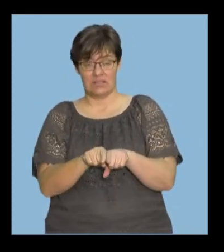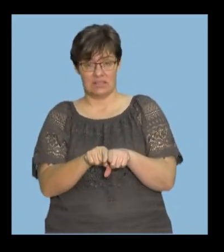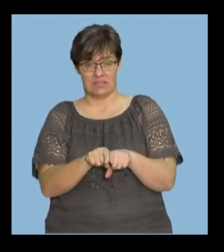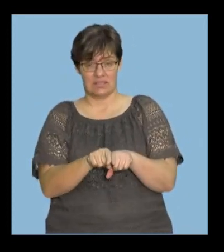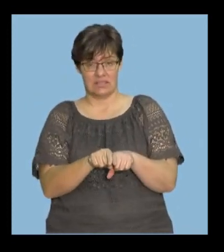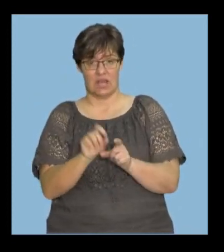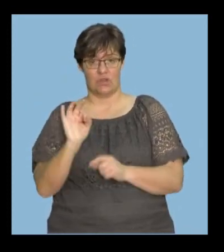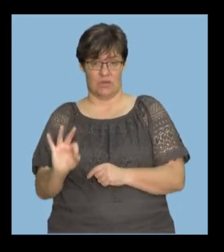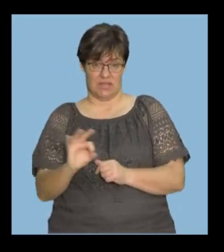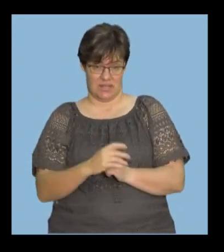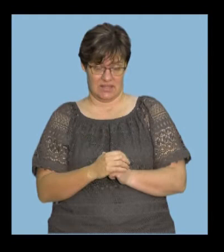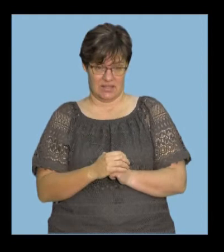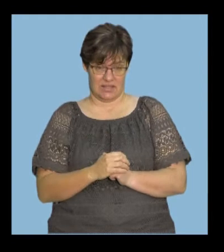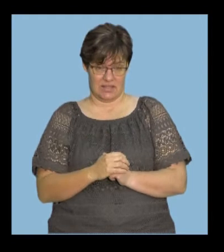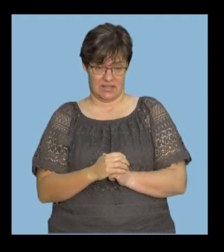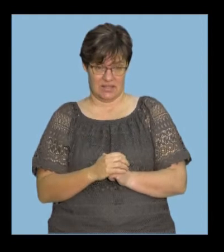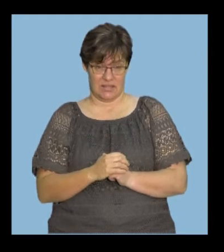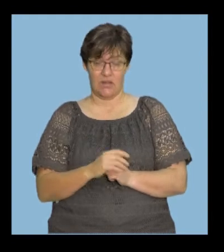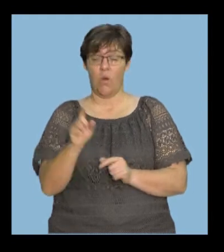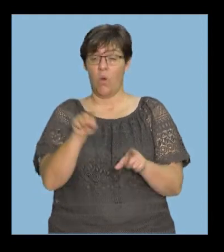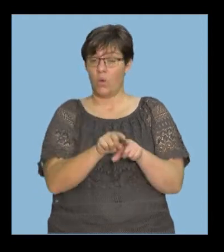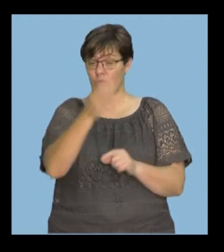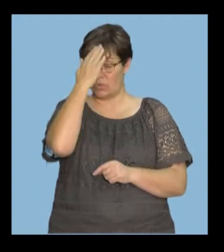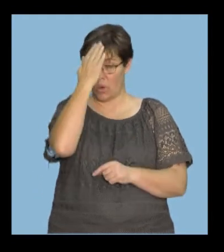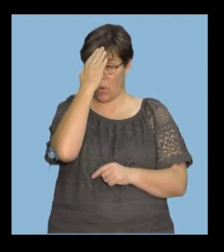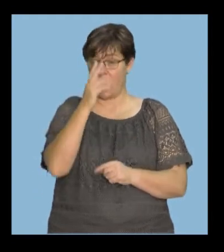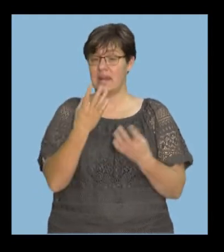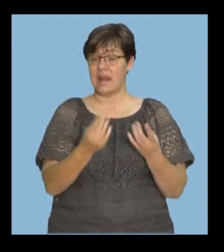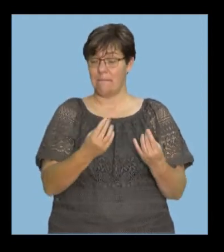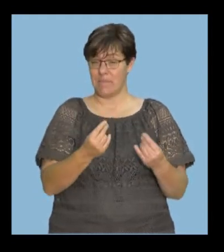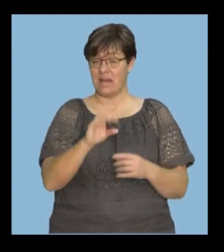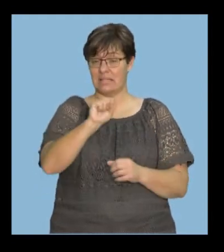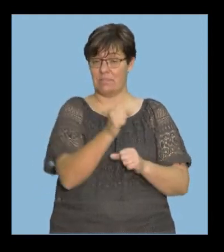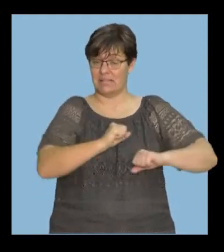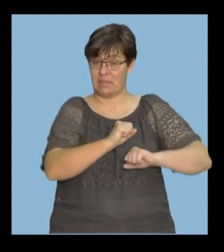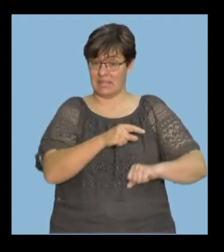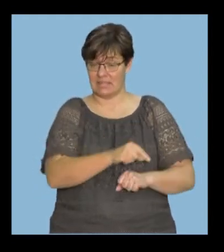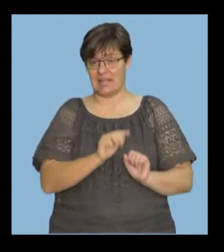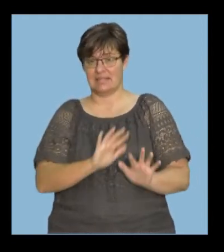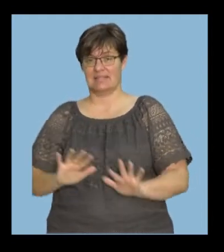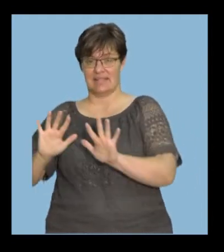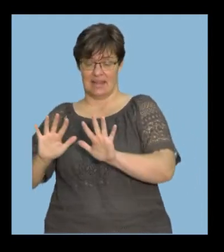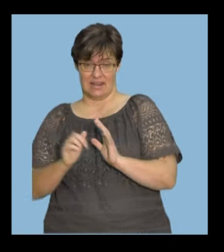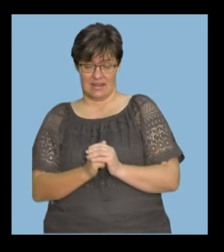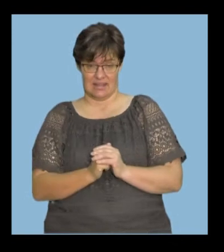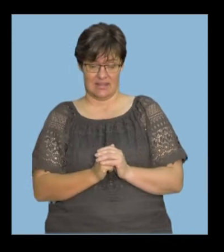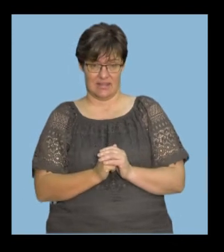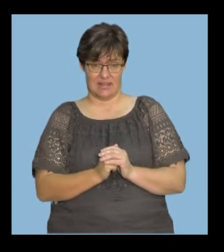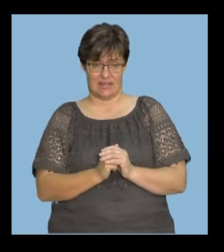equal to 3. We also know that the number in the sample space is